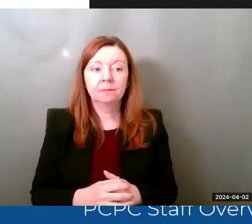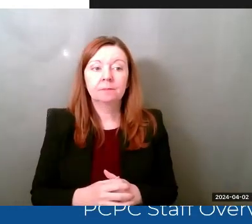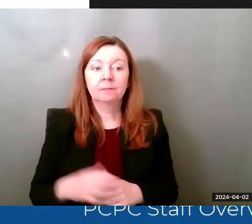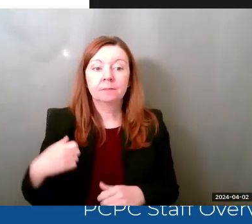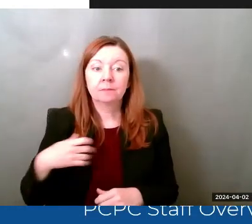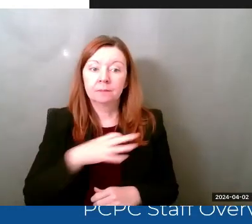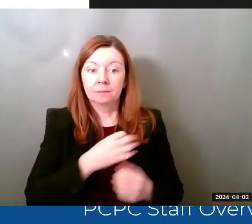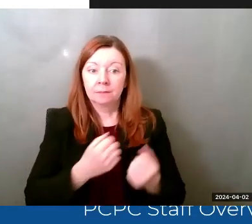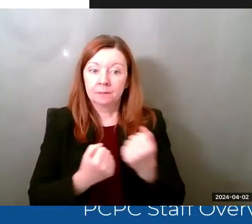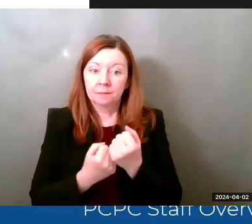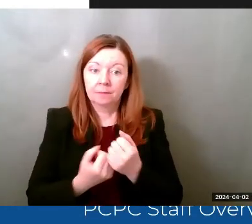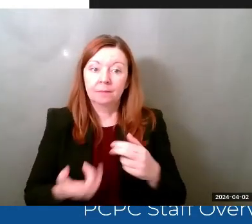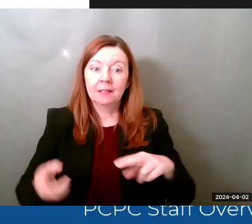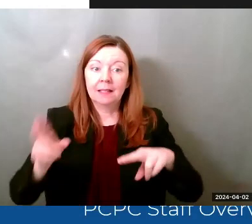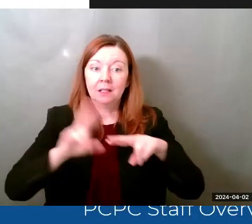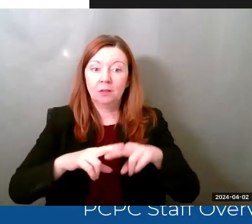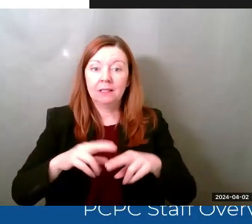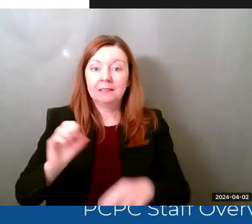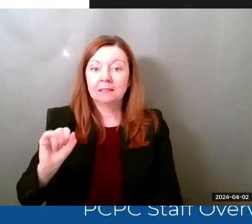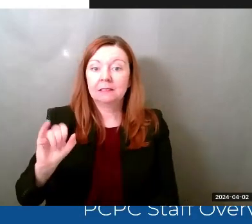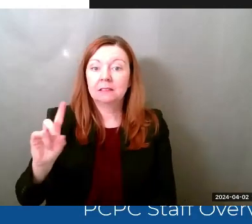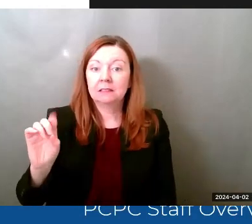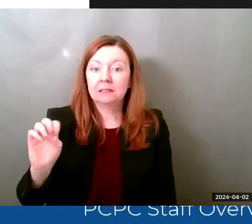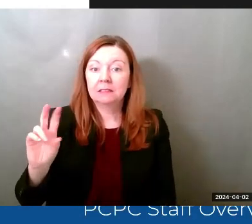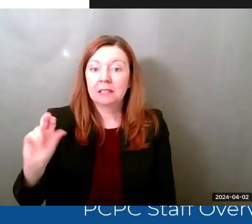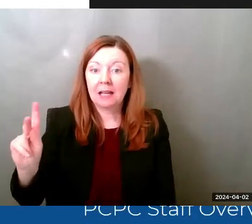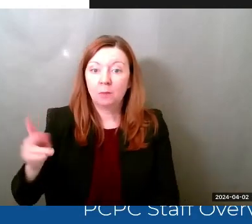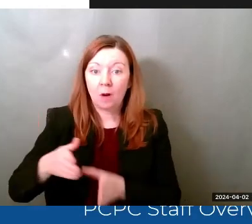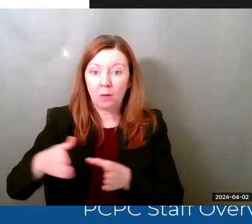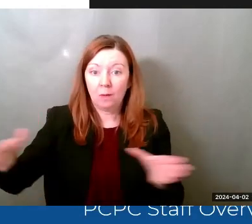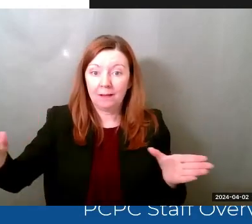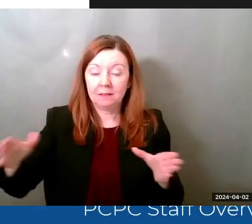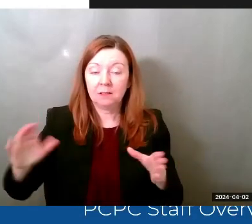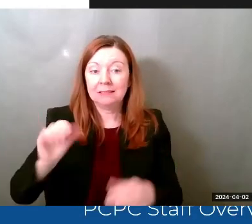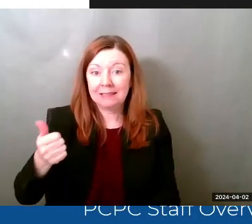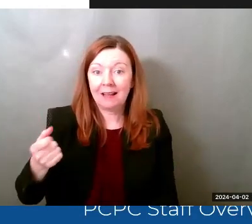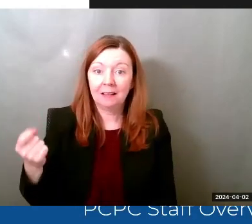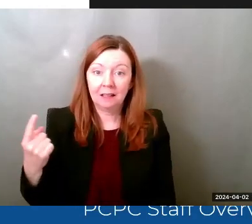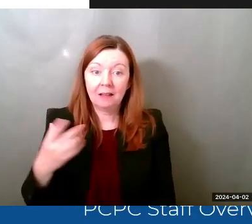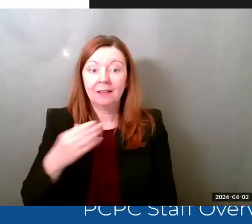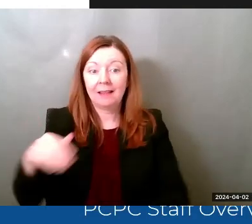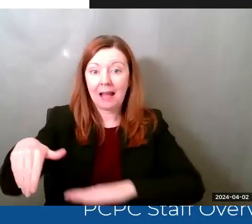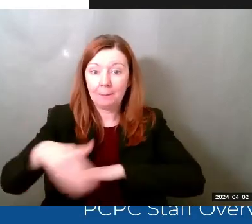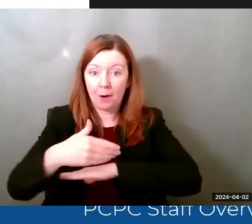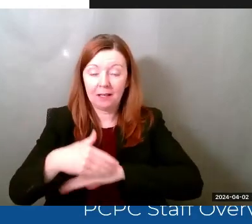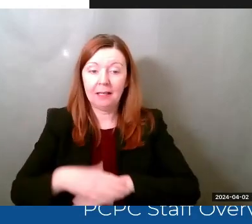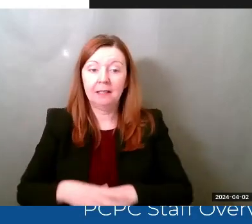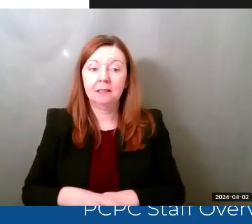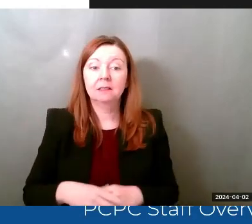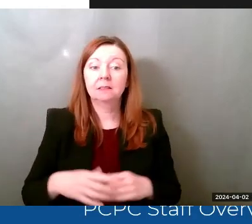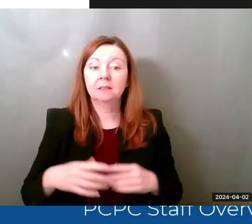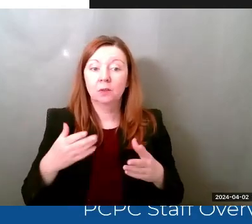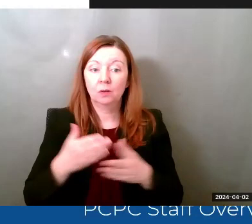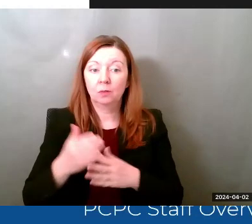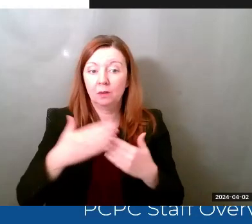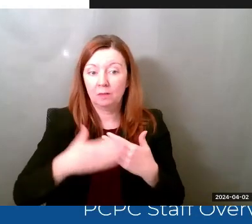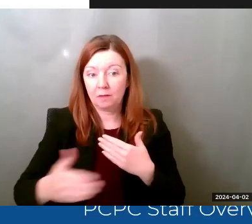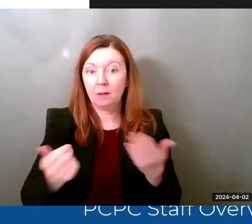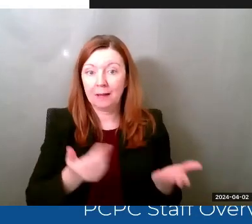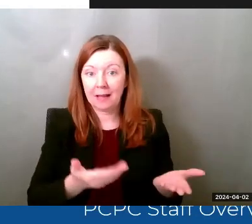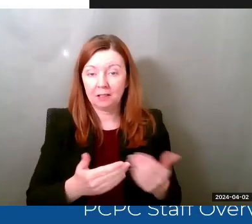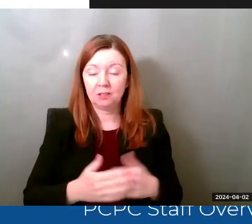Staff supports the increased sidewalk widths on 10th and 11th Streets and on Market Street, accomplished through the following